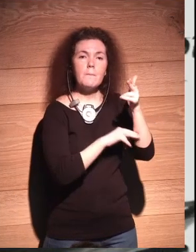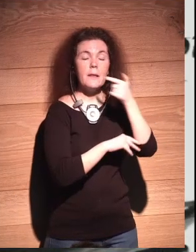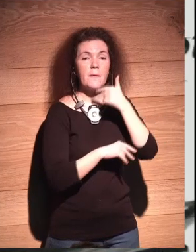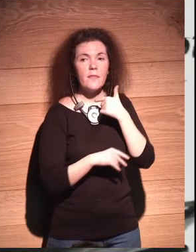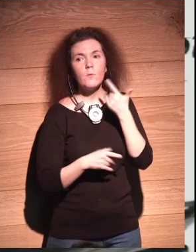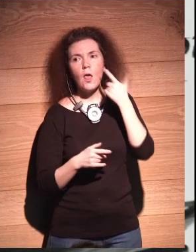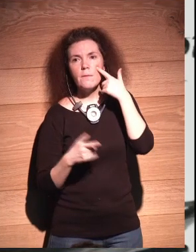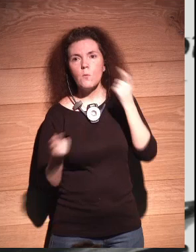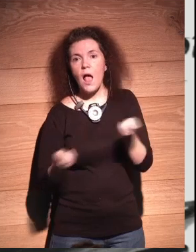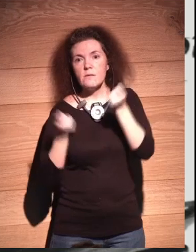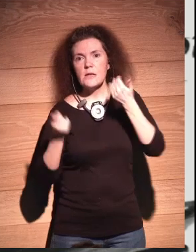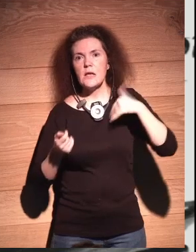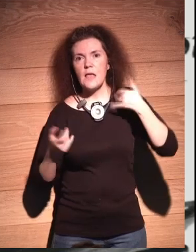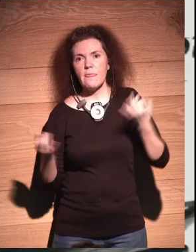So